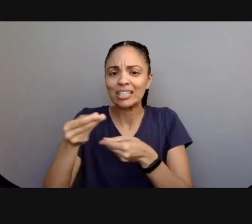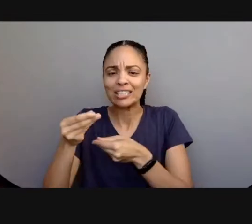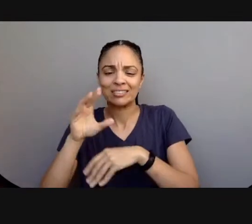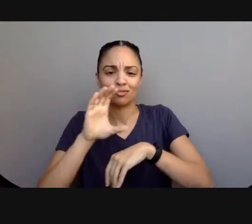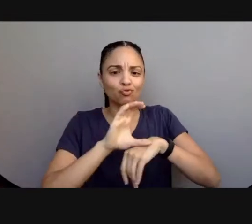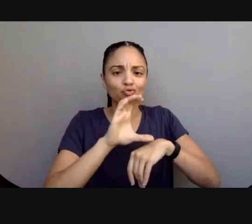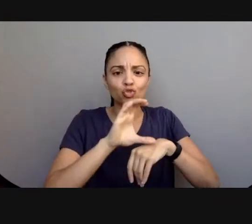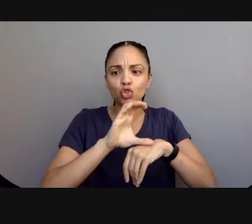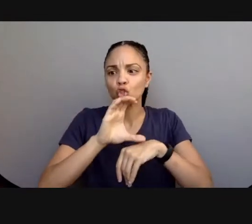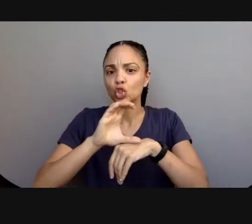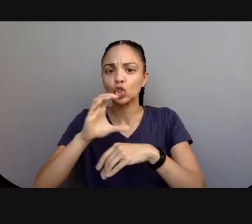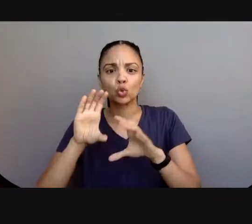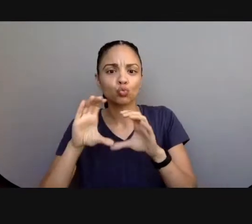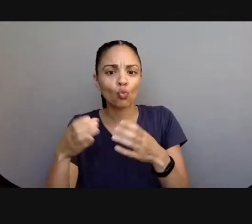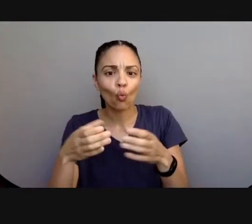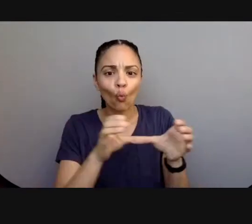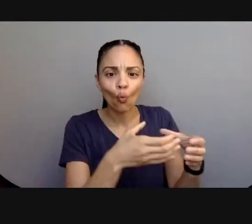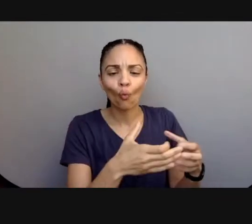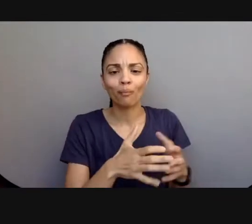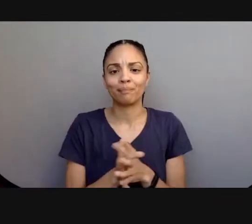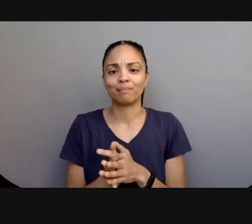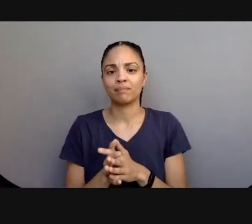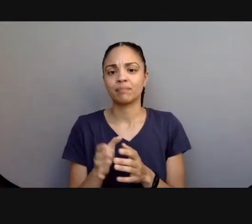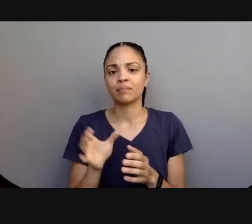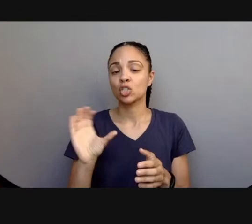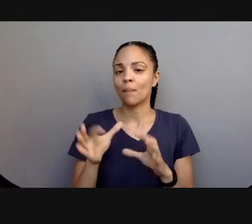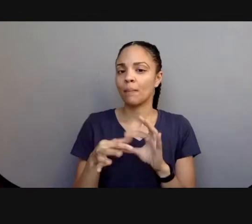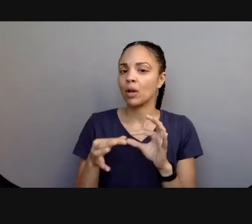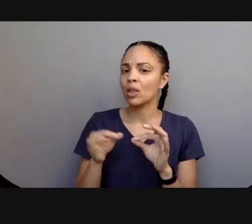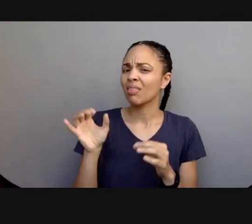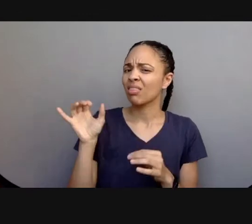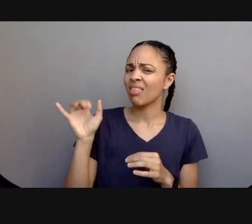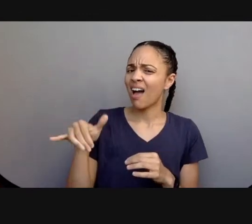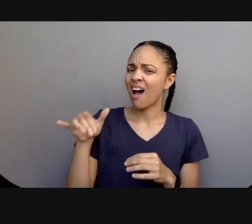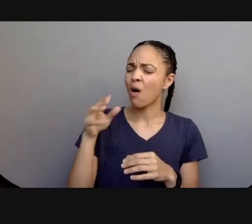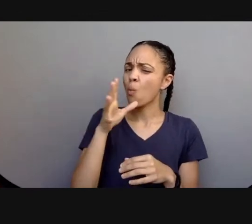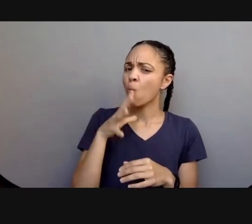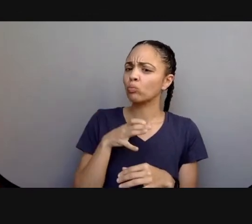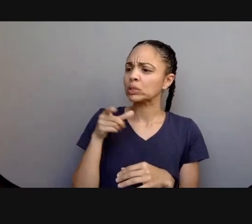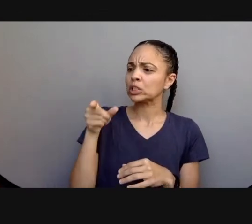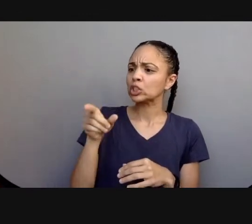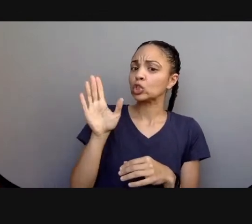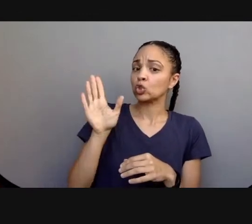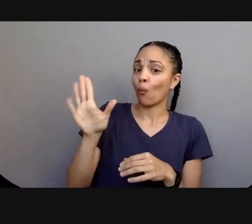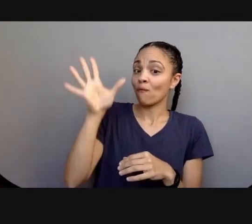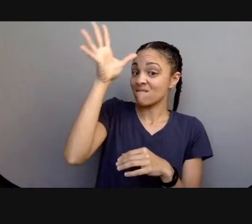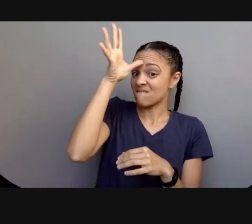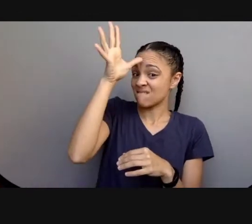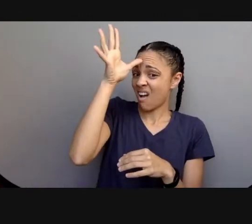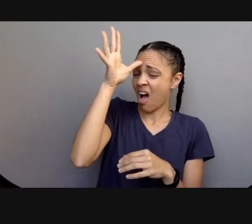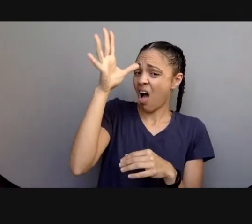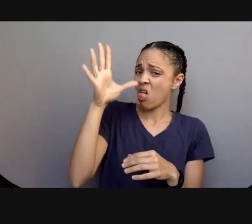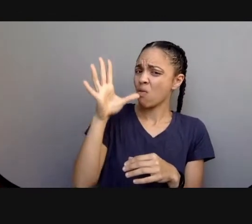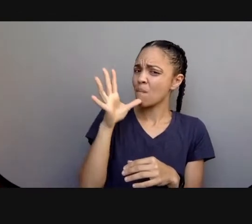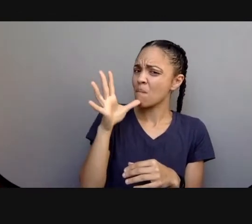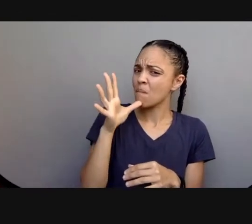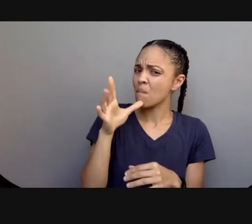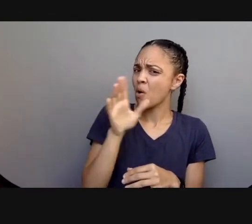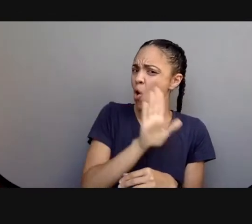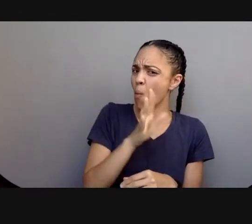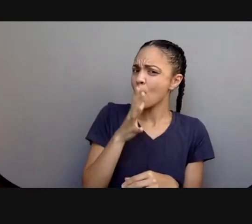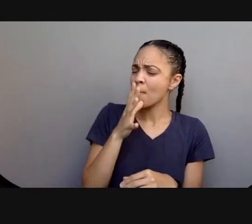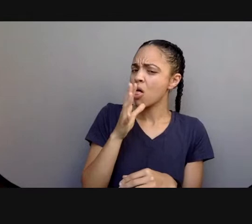day. And was that your father's mother? My father's grandmother. Your father's